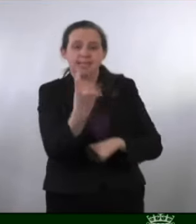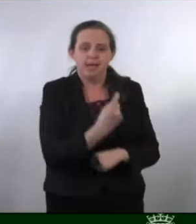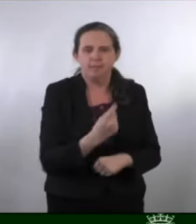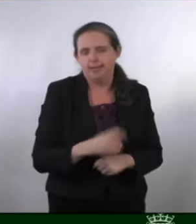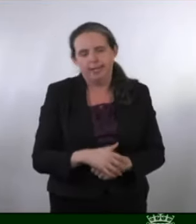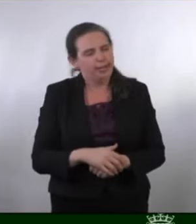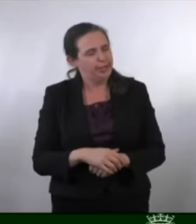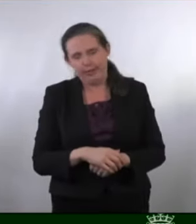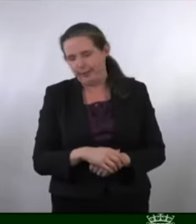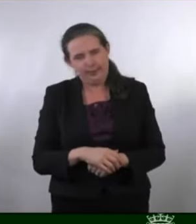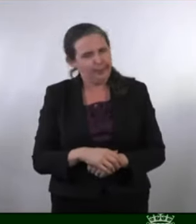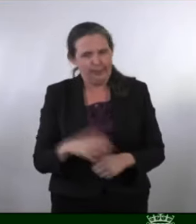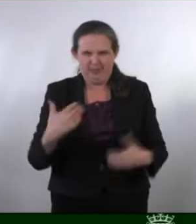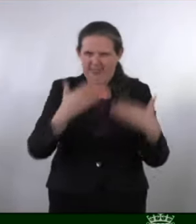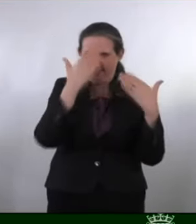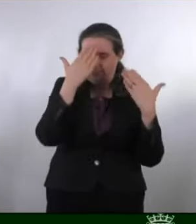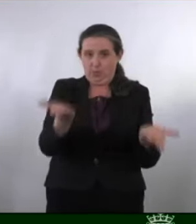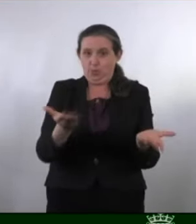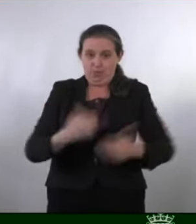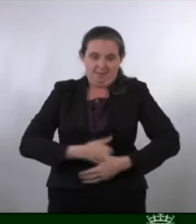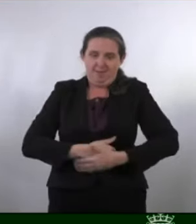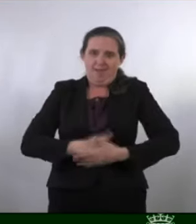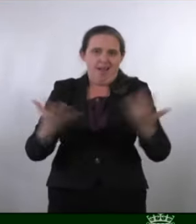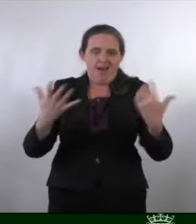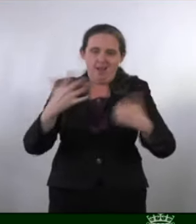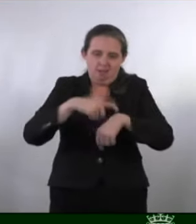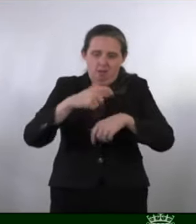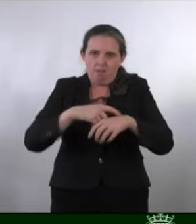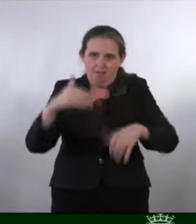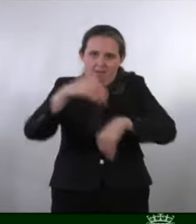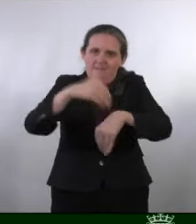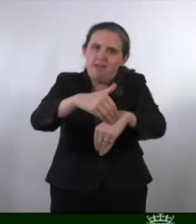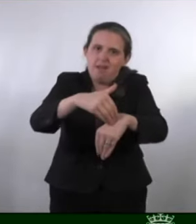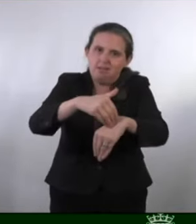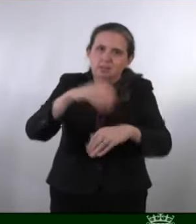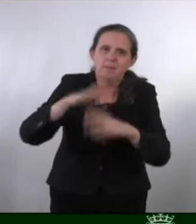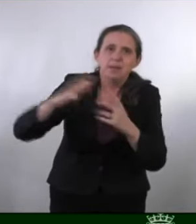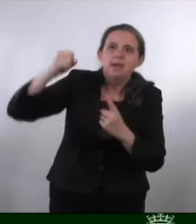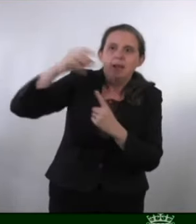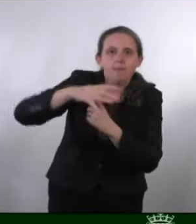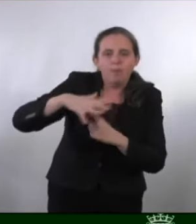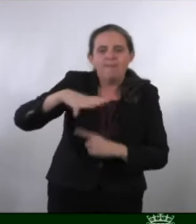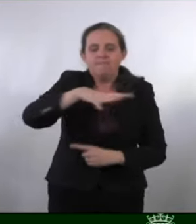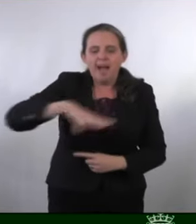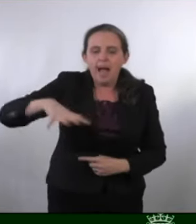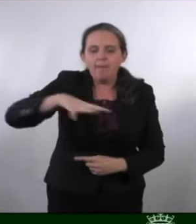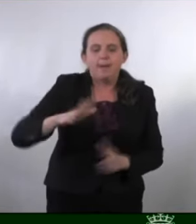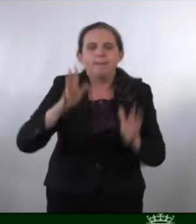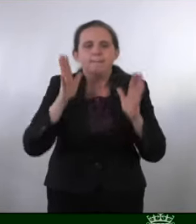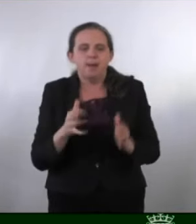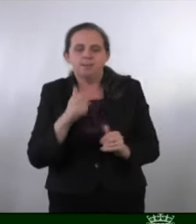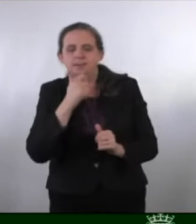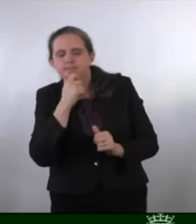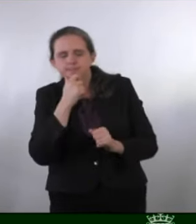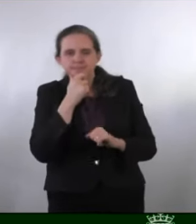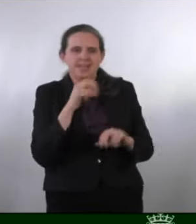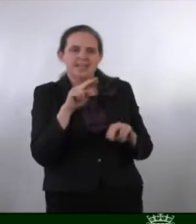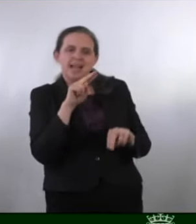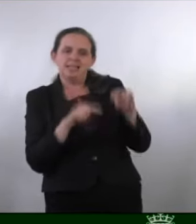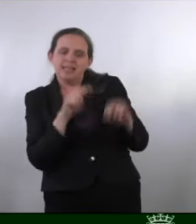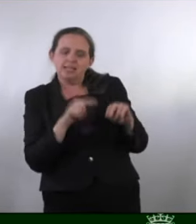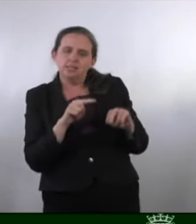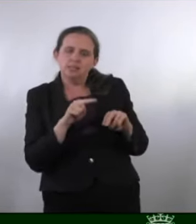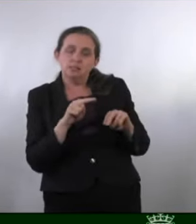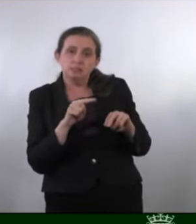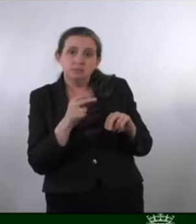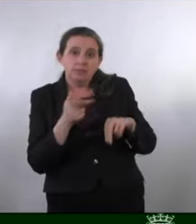it's Christmas, Mr. Speaker, and families will need to make a careful judgment about the risk of visiting